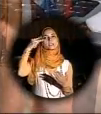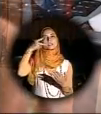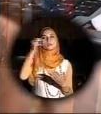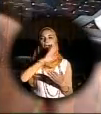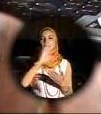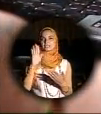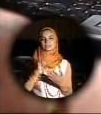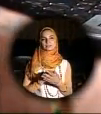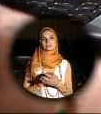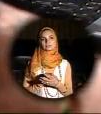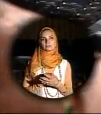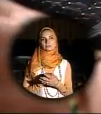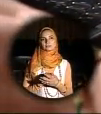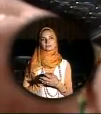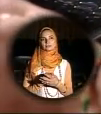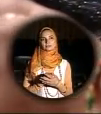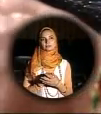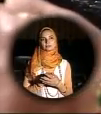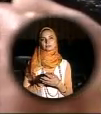So, apri.